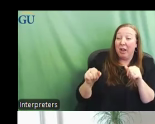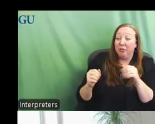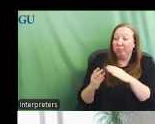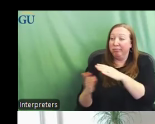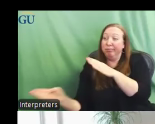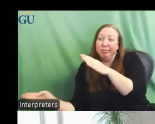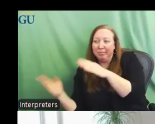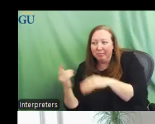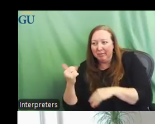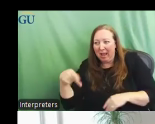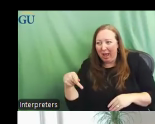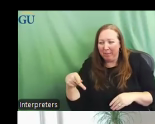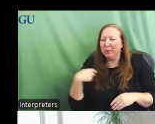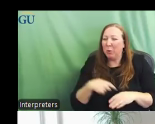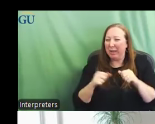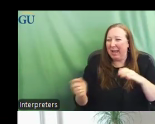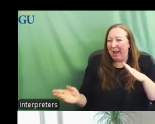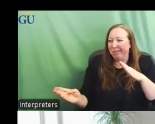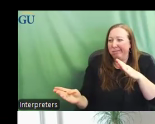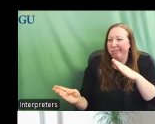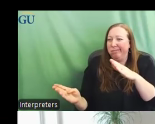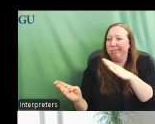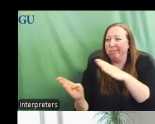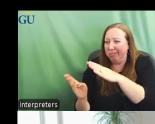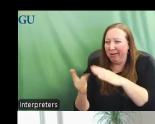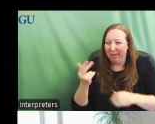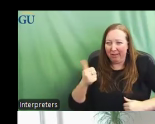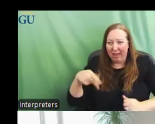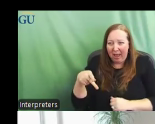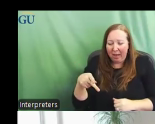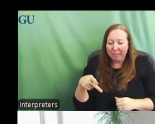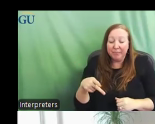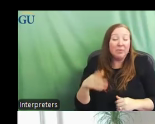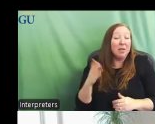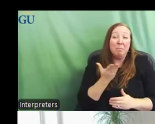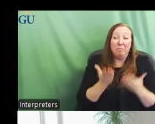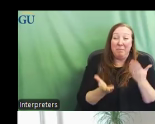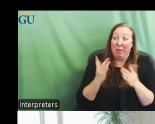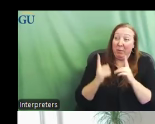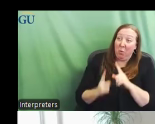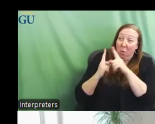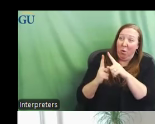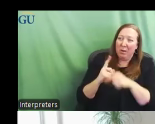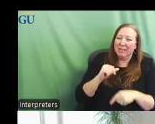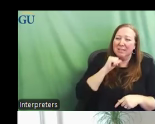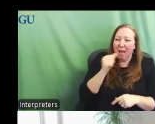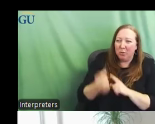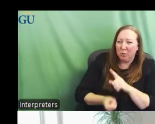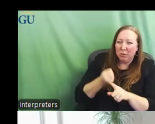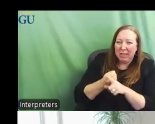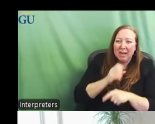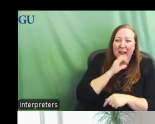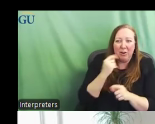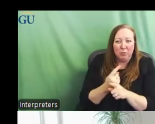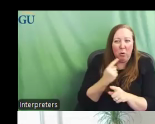intervention. So we can bring it a little bit closer, even if the goal is not necessarily age appropriate or age